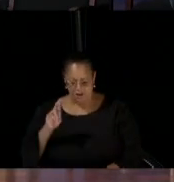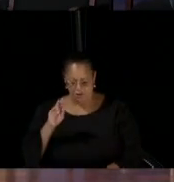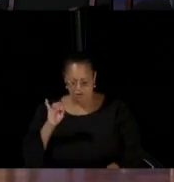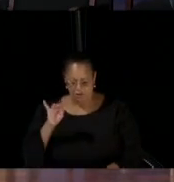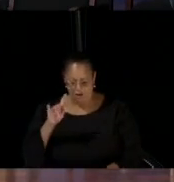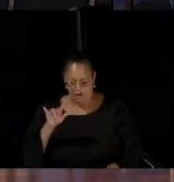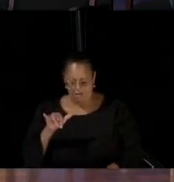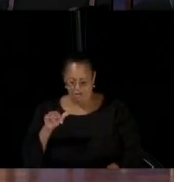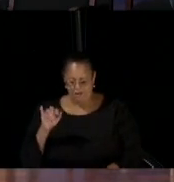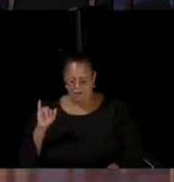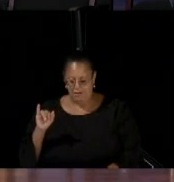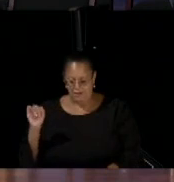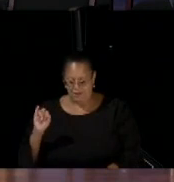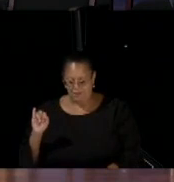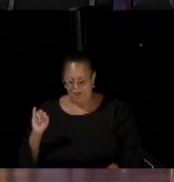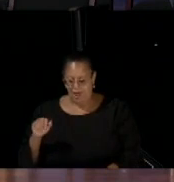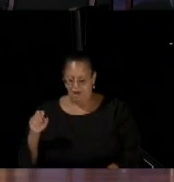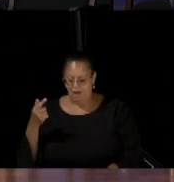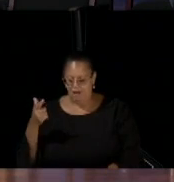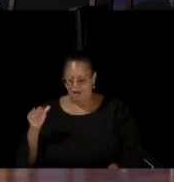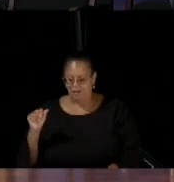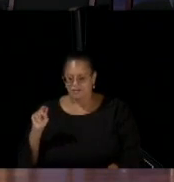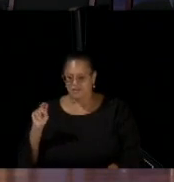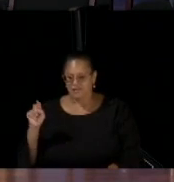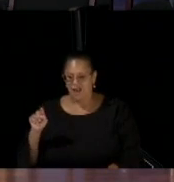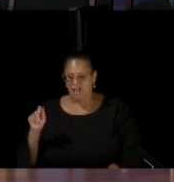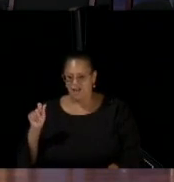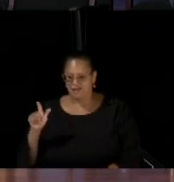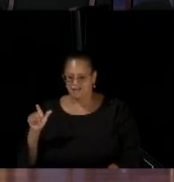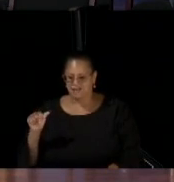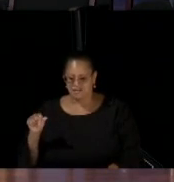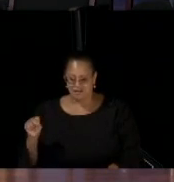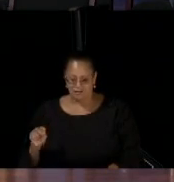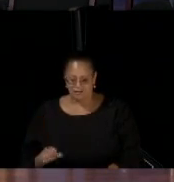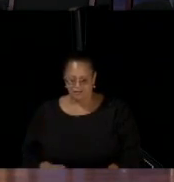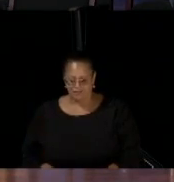Riley Isabel Gonzalez.